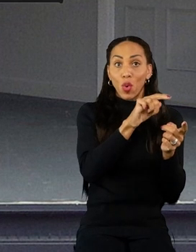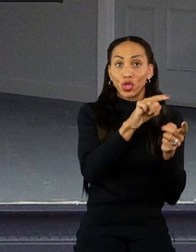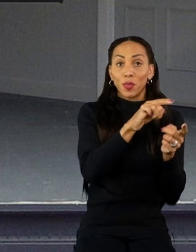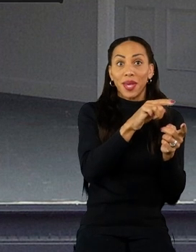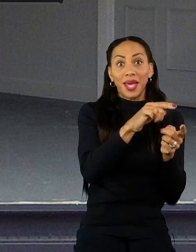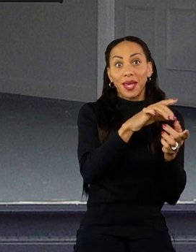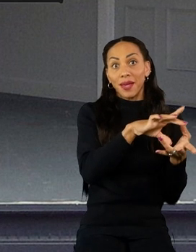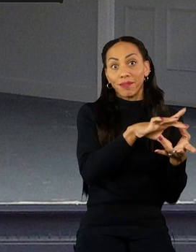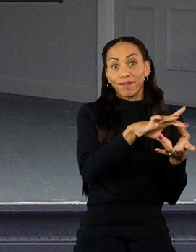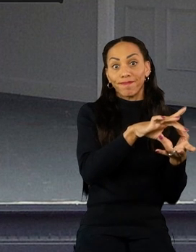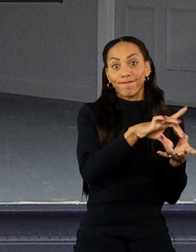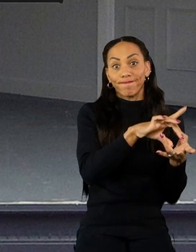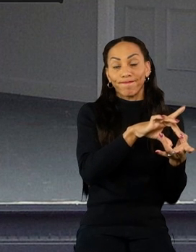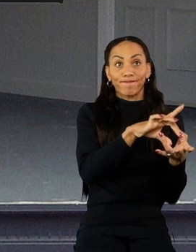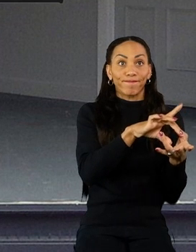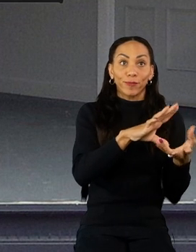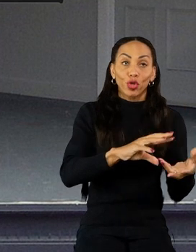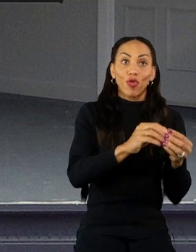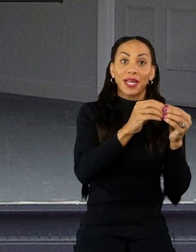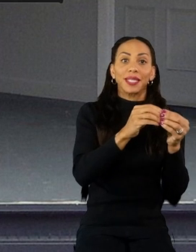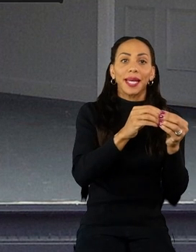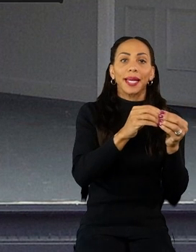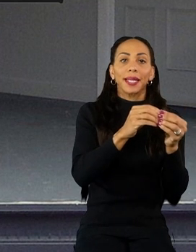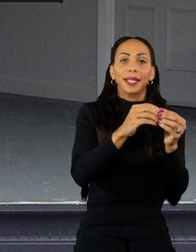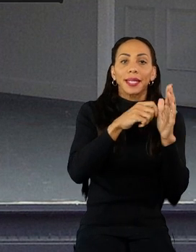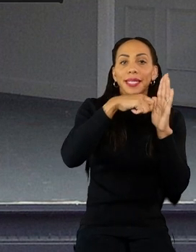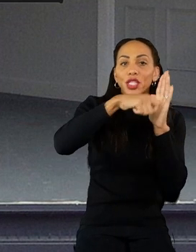Nepal, who want to start working on